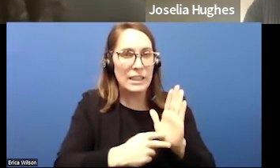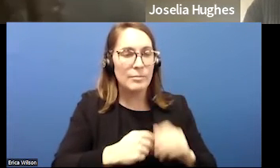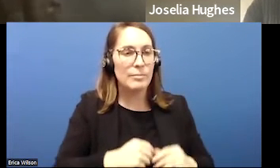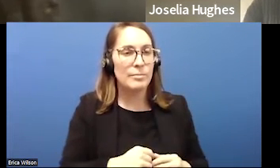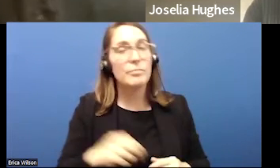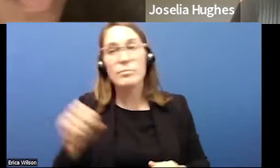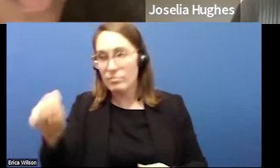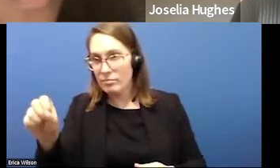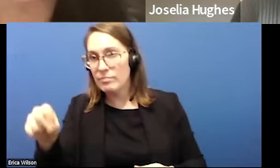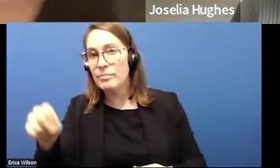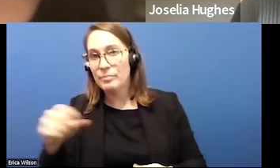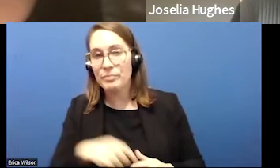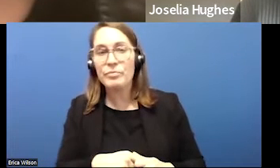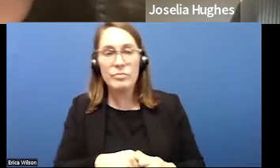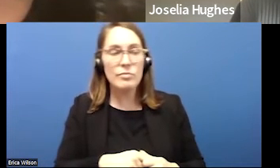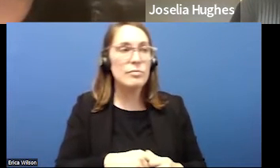reading.